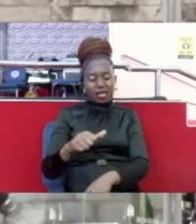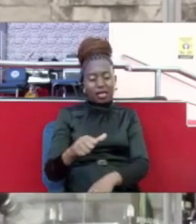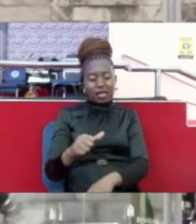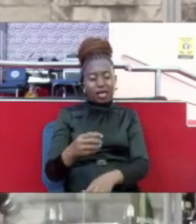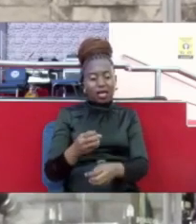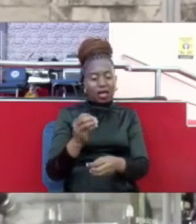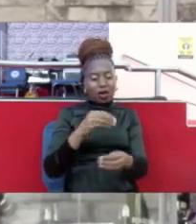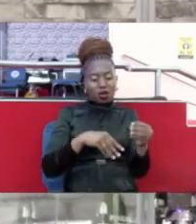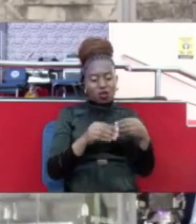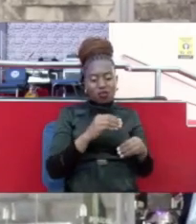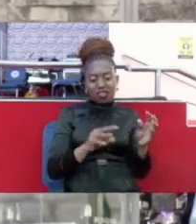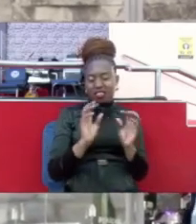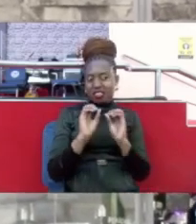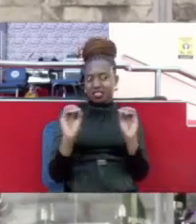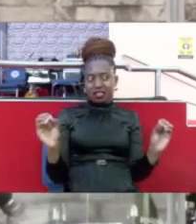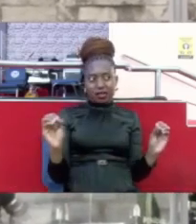Now, even though I look like